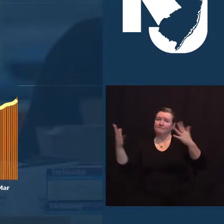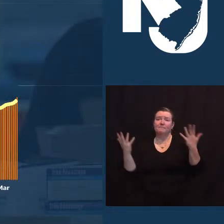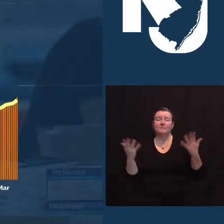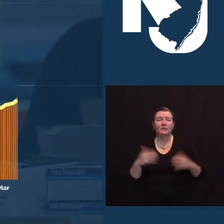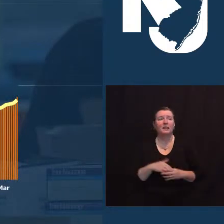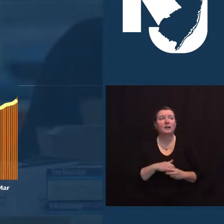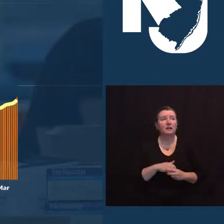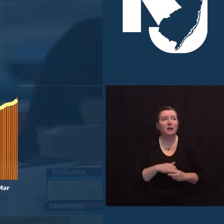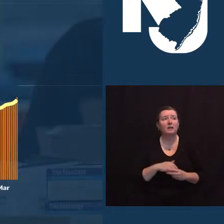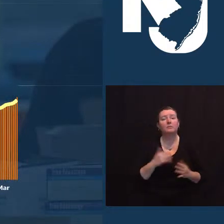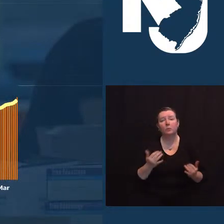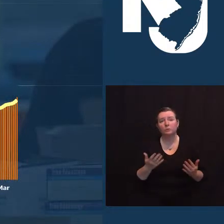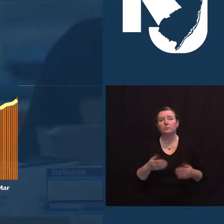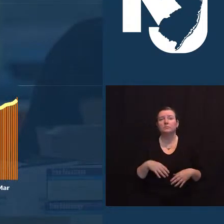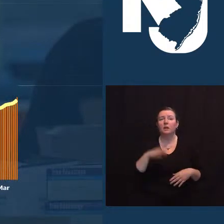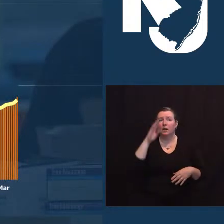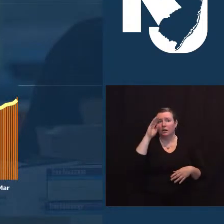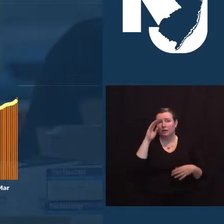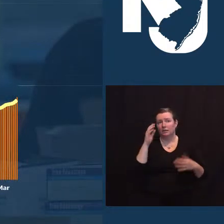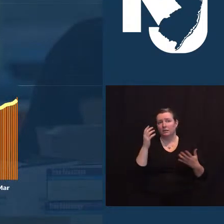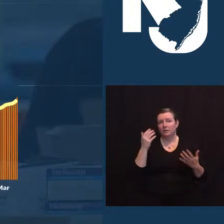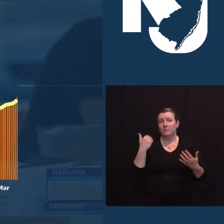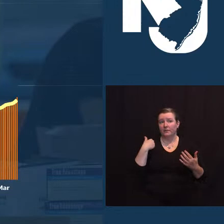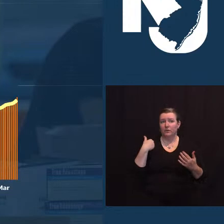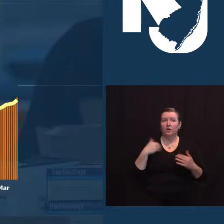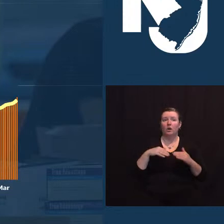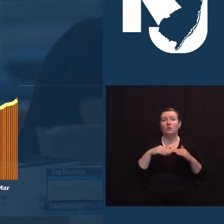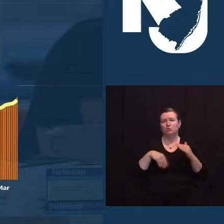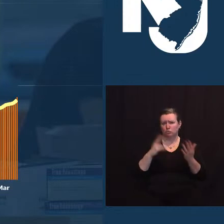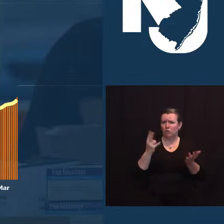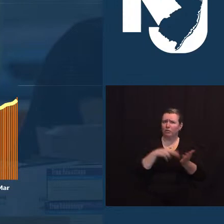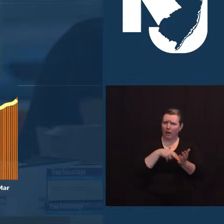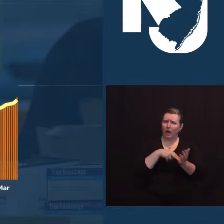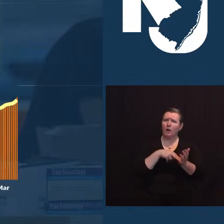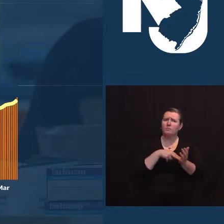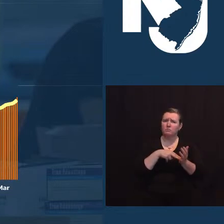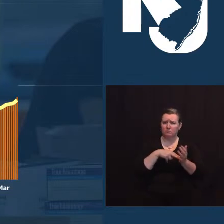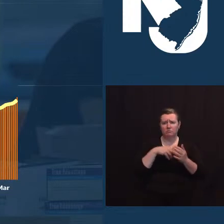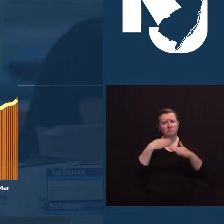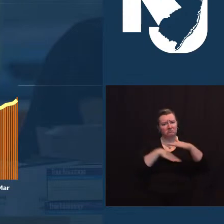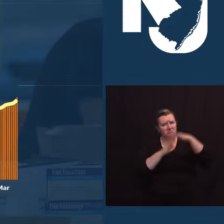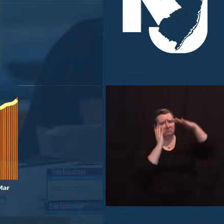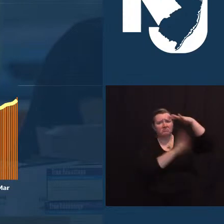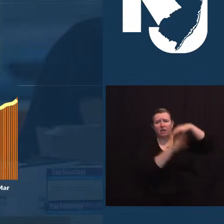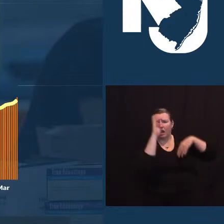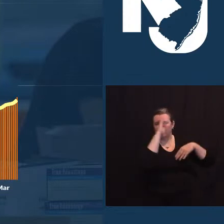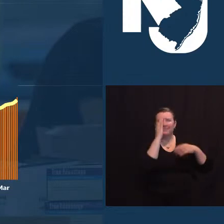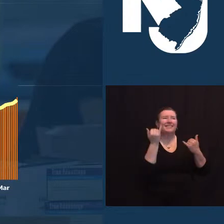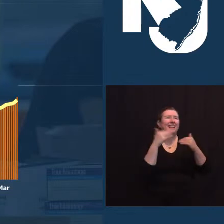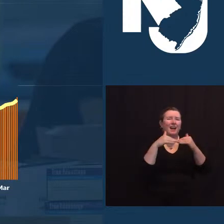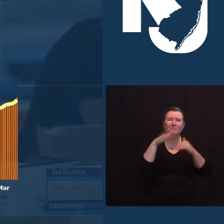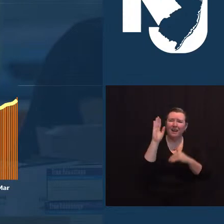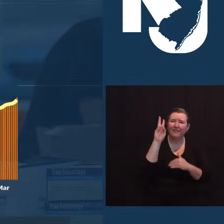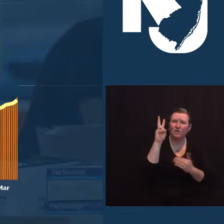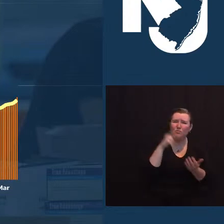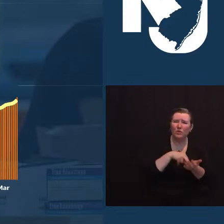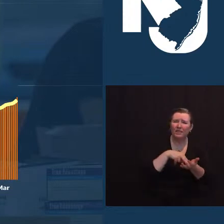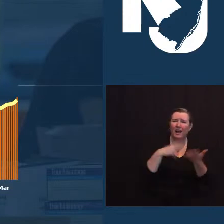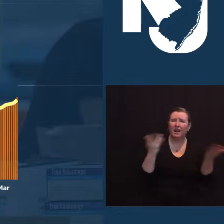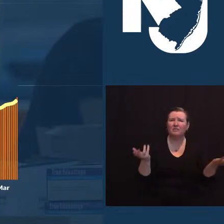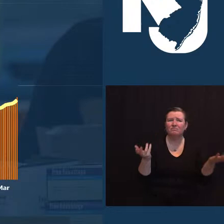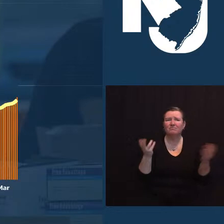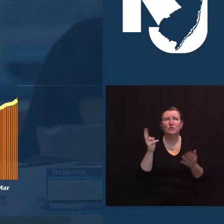under 2,000, yesterday was our second consecutive day where it is once again exceeding 2,000. In this case, a total of